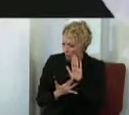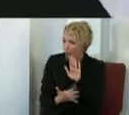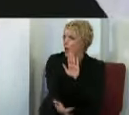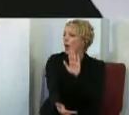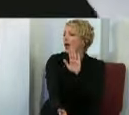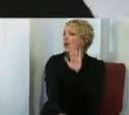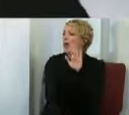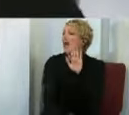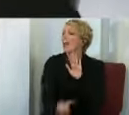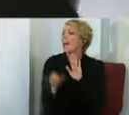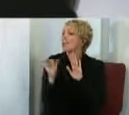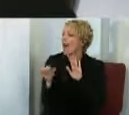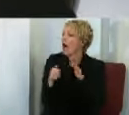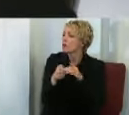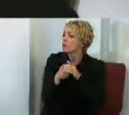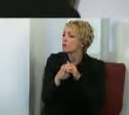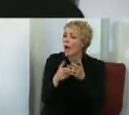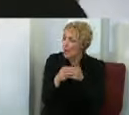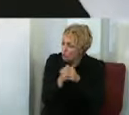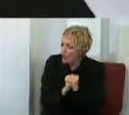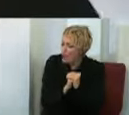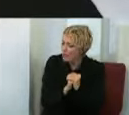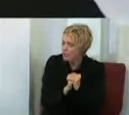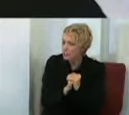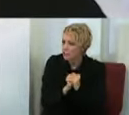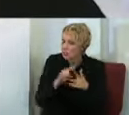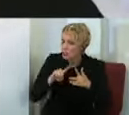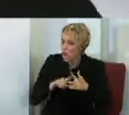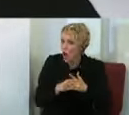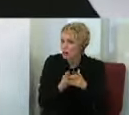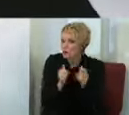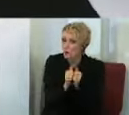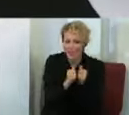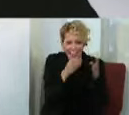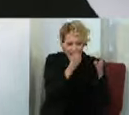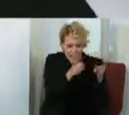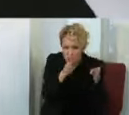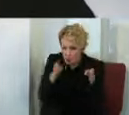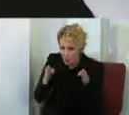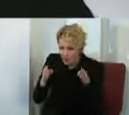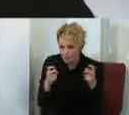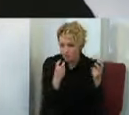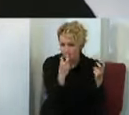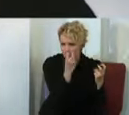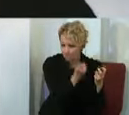And I pray that that begins with each of us sitting here.